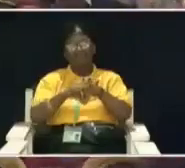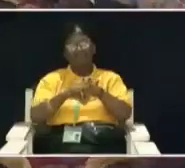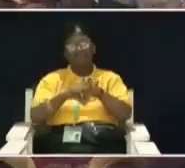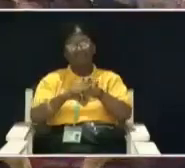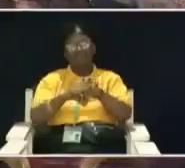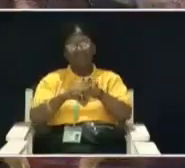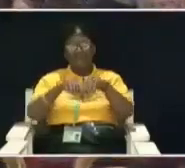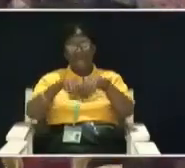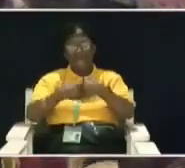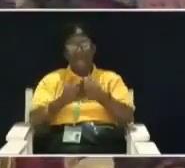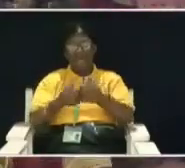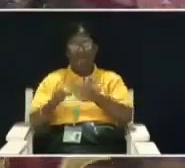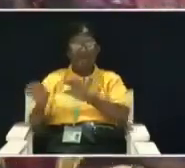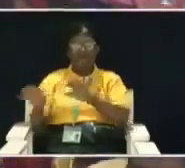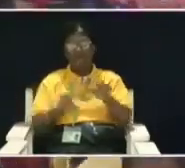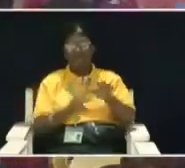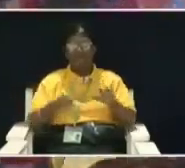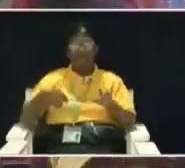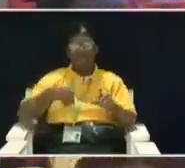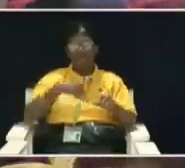How do we get our children